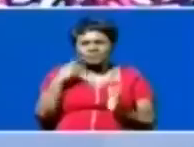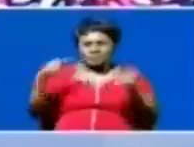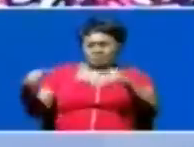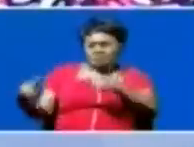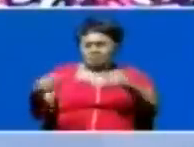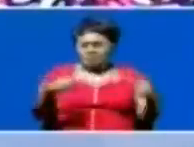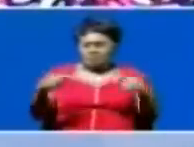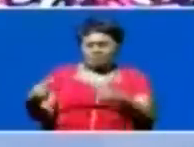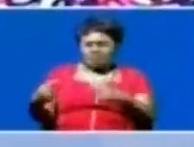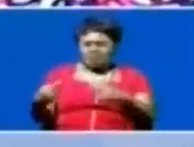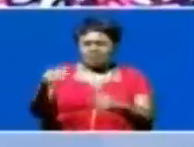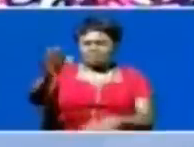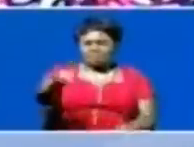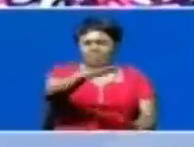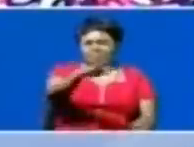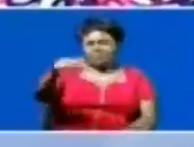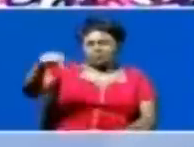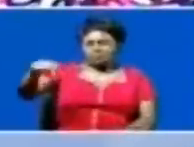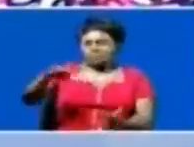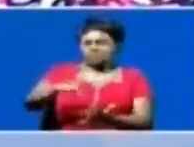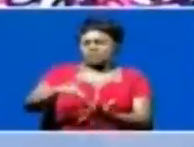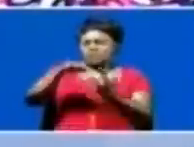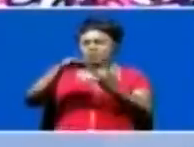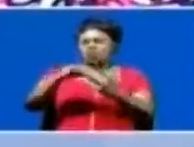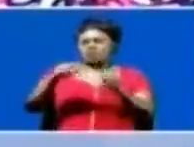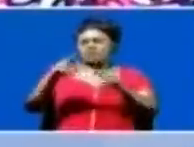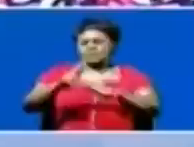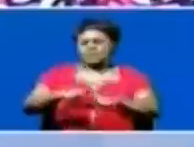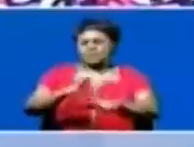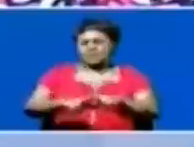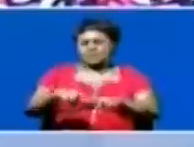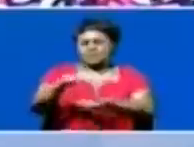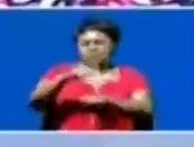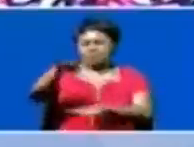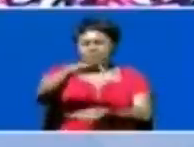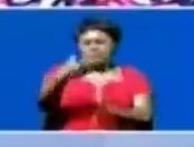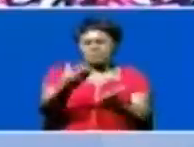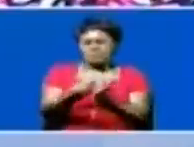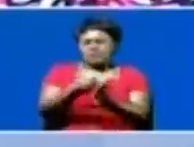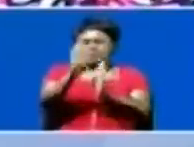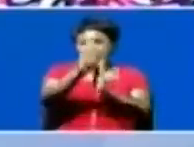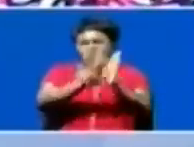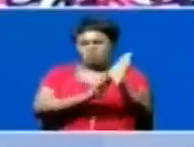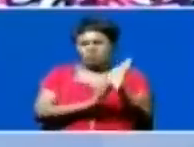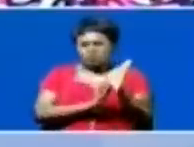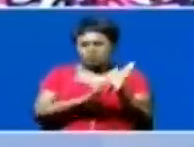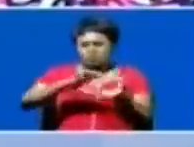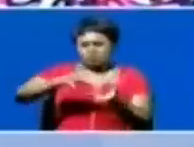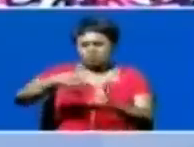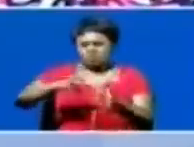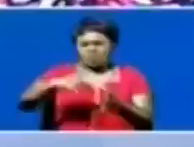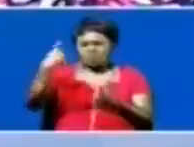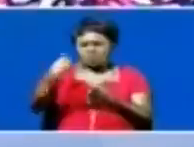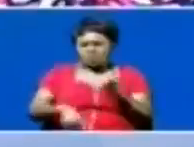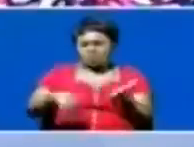scenes characterized the better part of today's special sitting of the National Assembly that saw the finance bill with raft of controversial